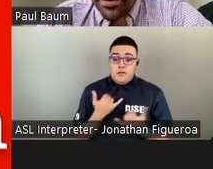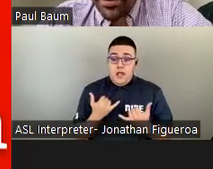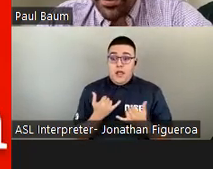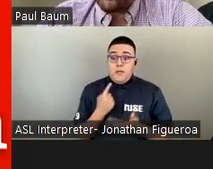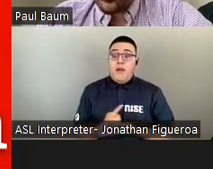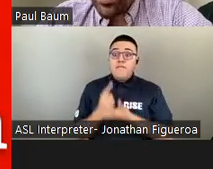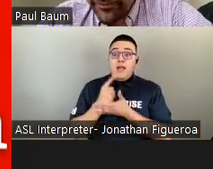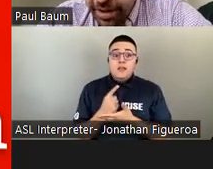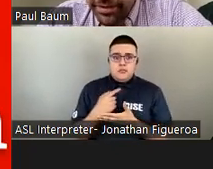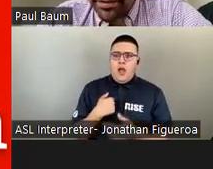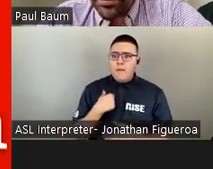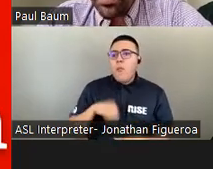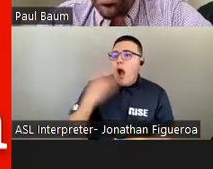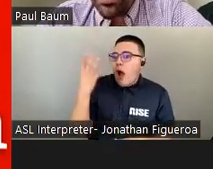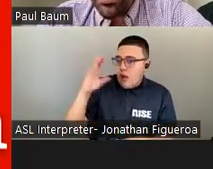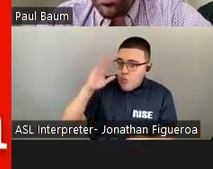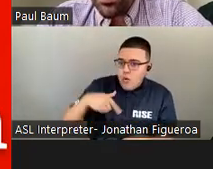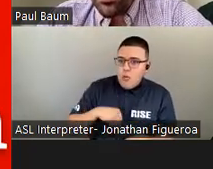man. People of color,